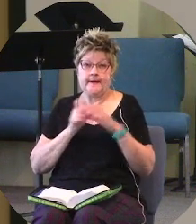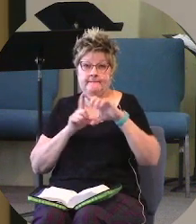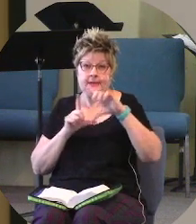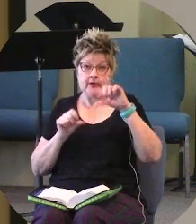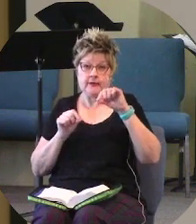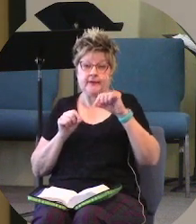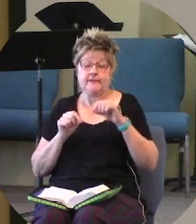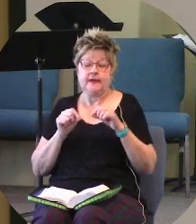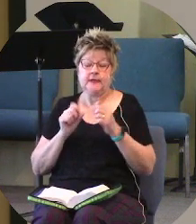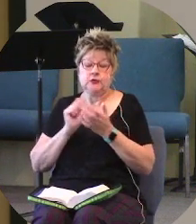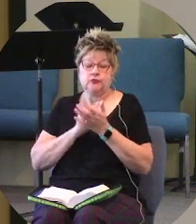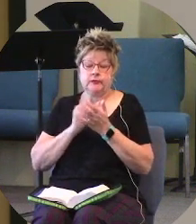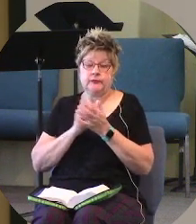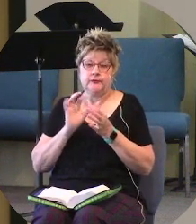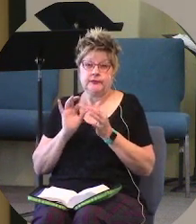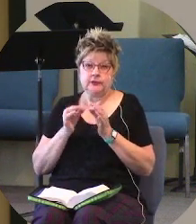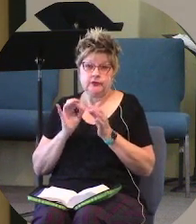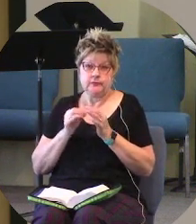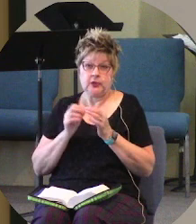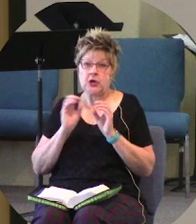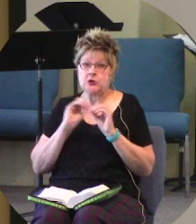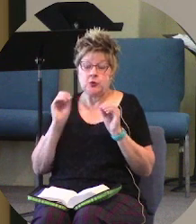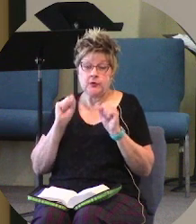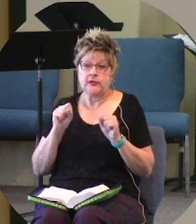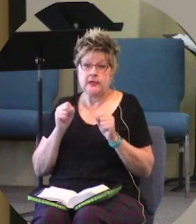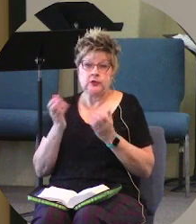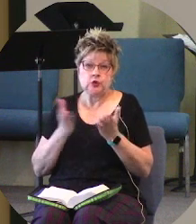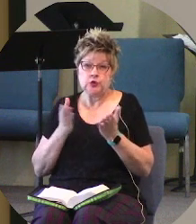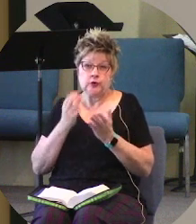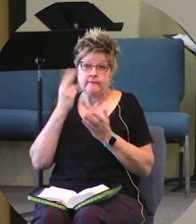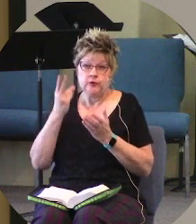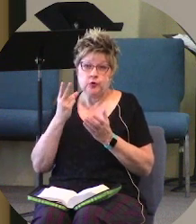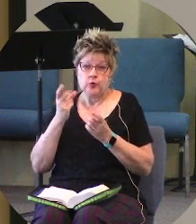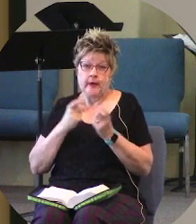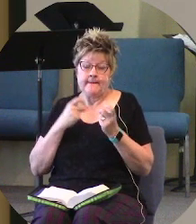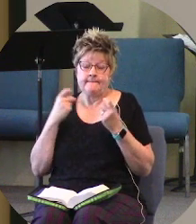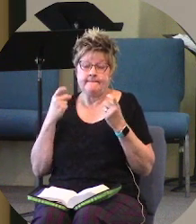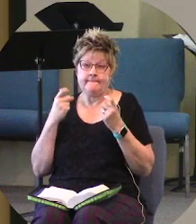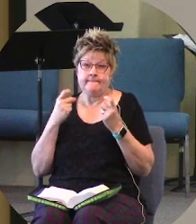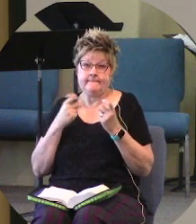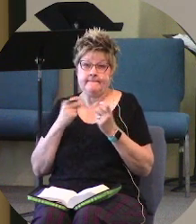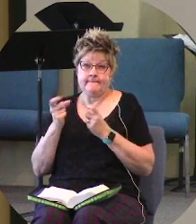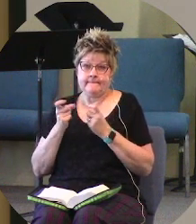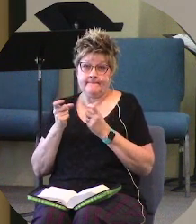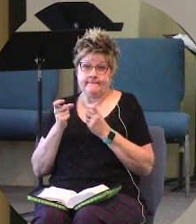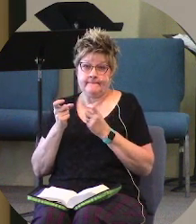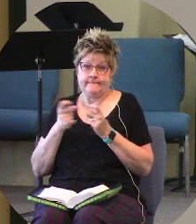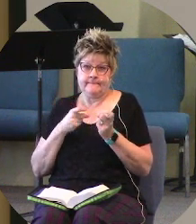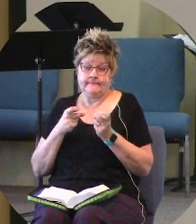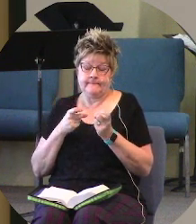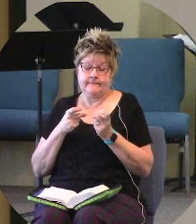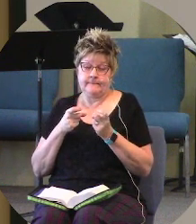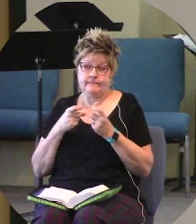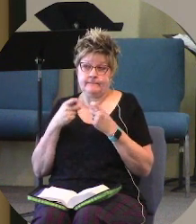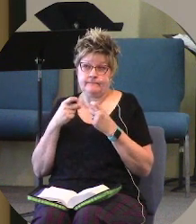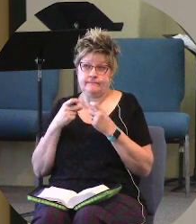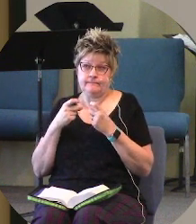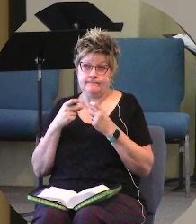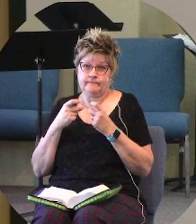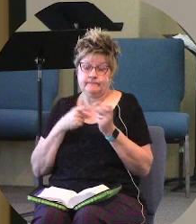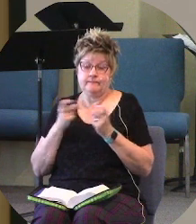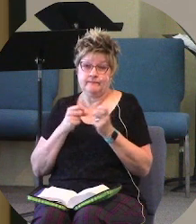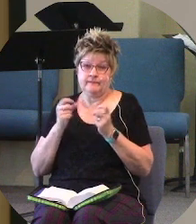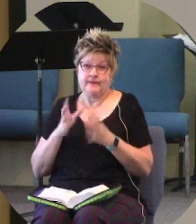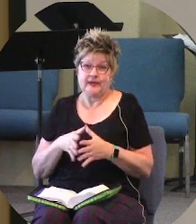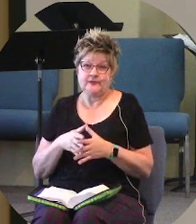was interpreted, and he says, "No one can serve two masters. For either he will hate the one and love the other, or he will be devoted to